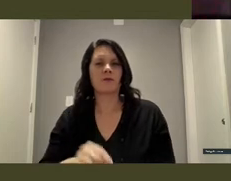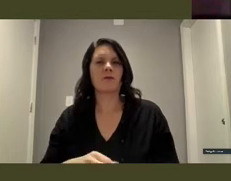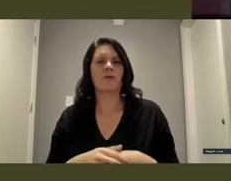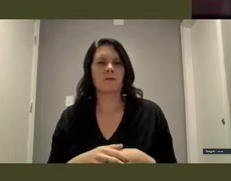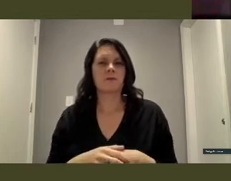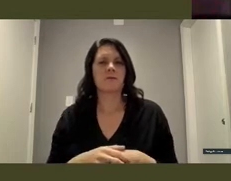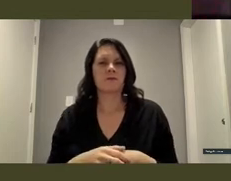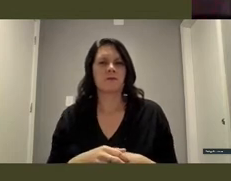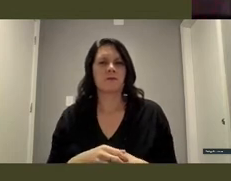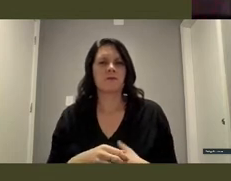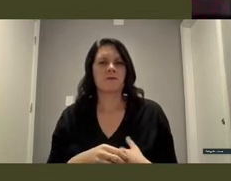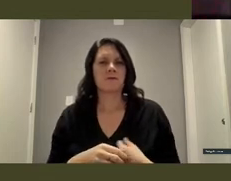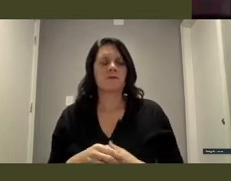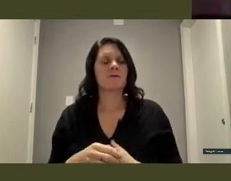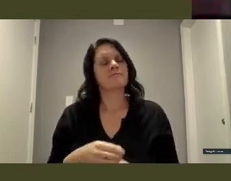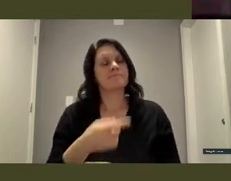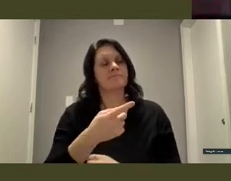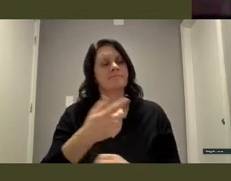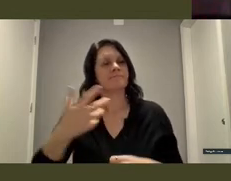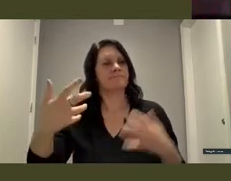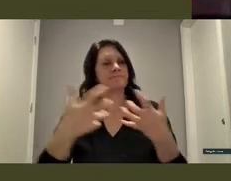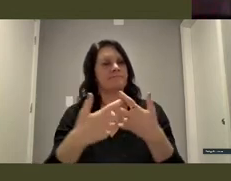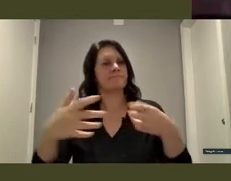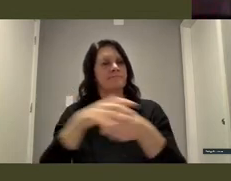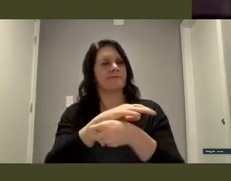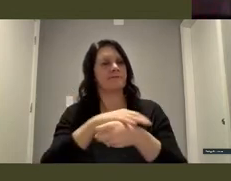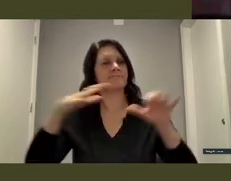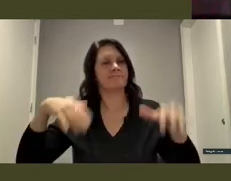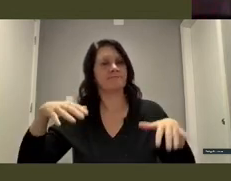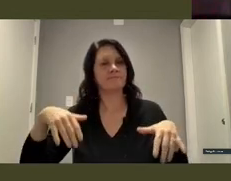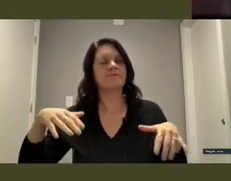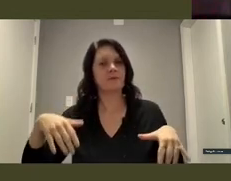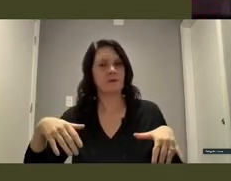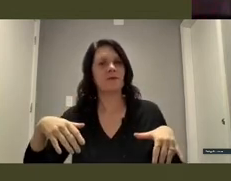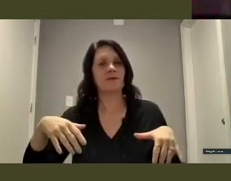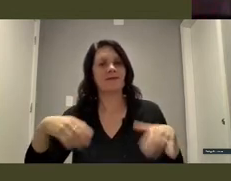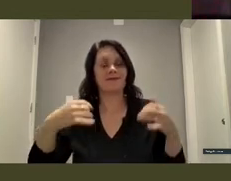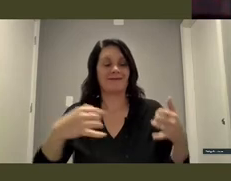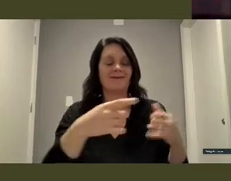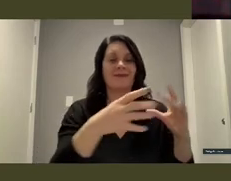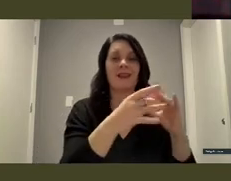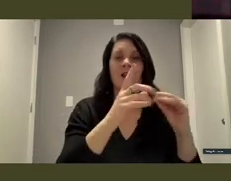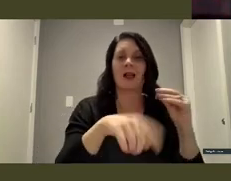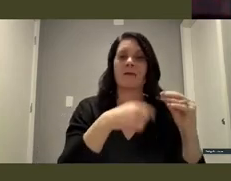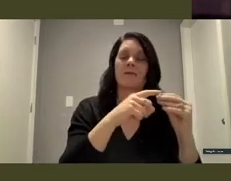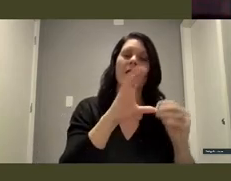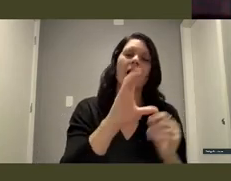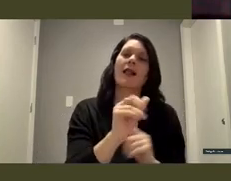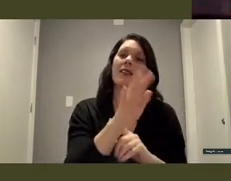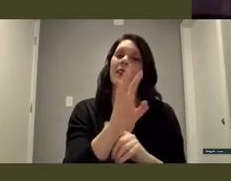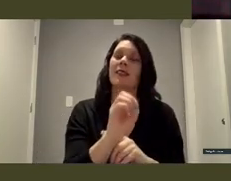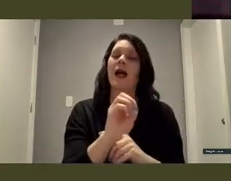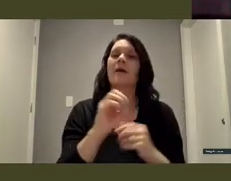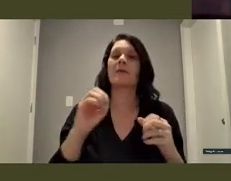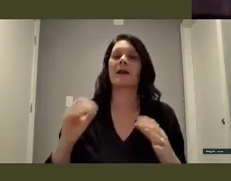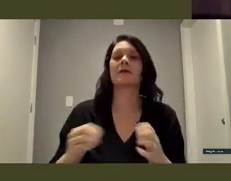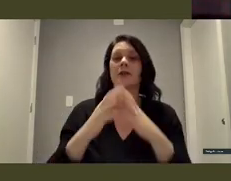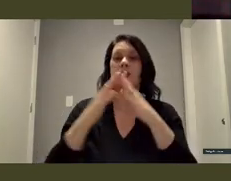it's not yet fulfilled. And now they are now talking about making another climate finance from 2025